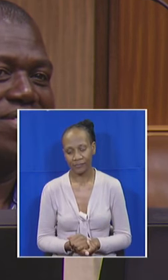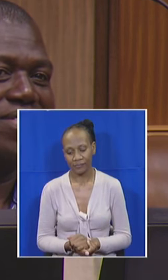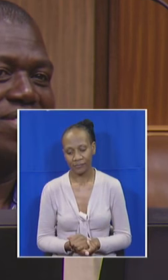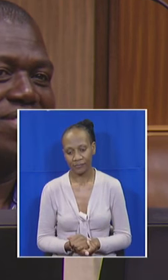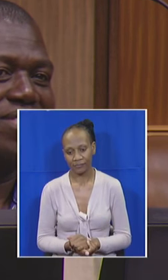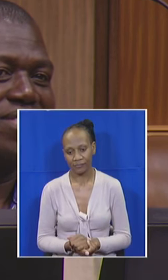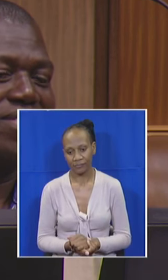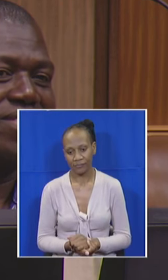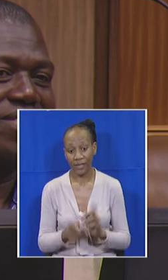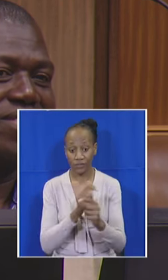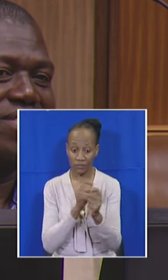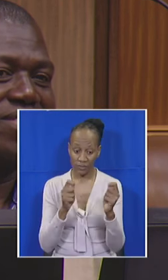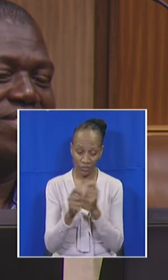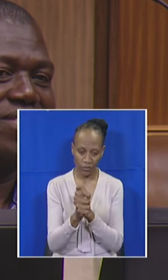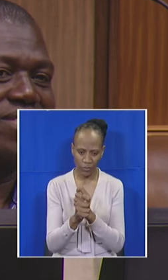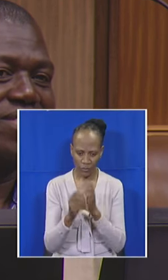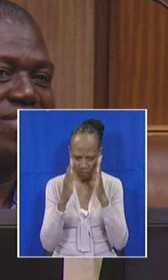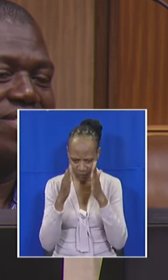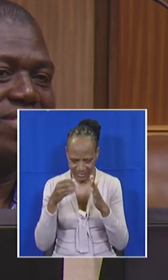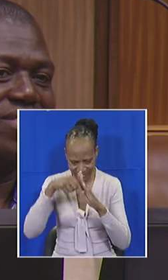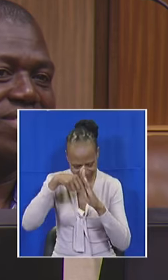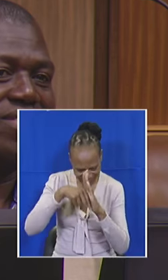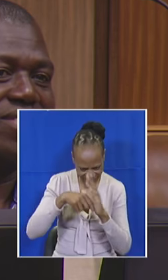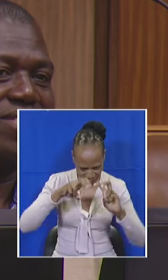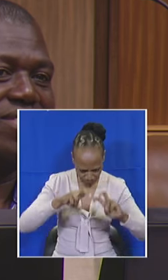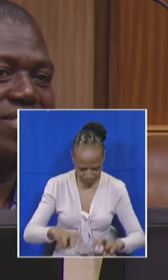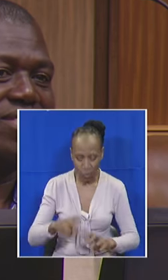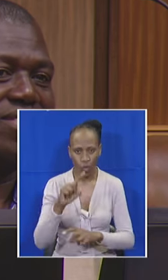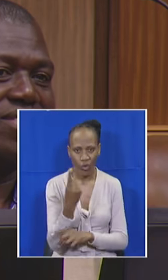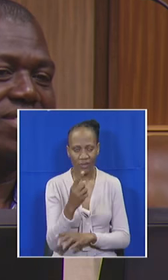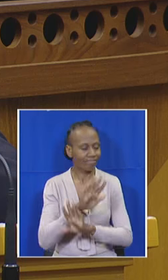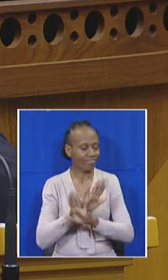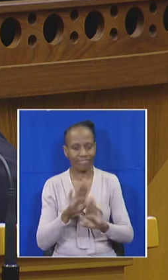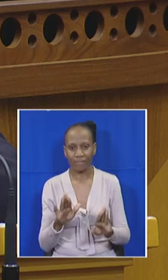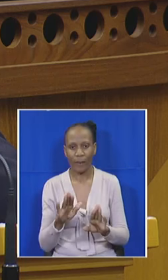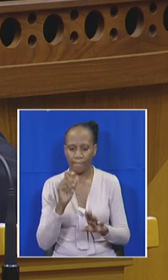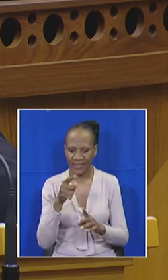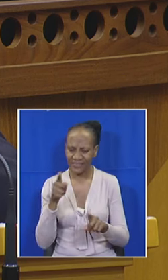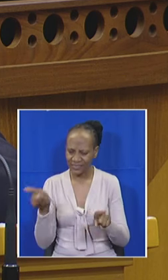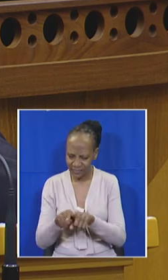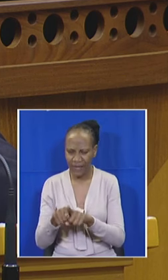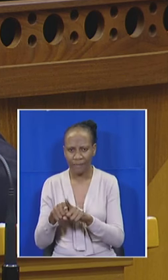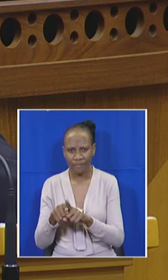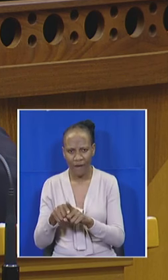must not only be radical, it should be revolutionary.